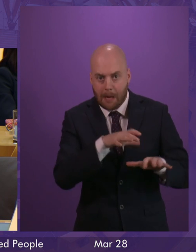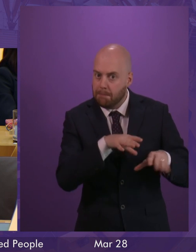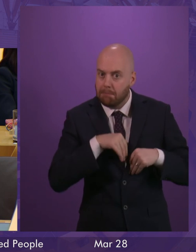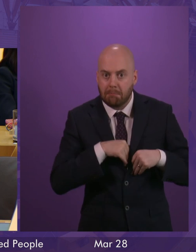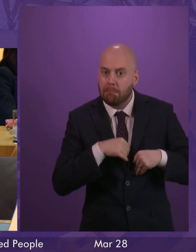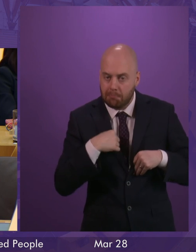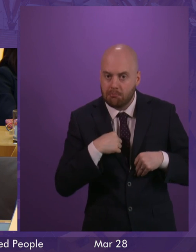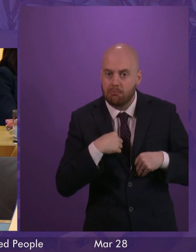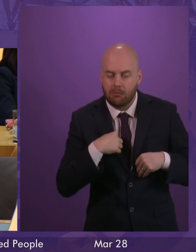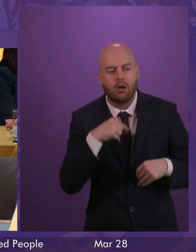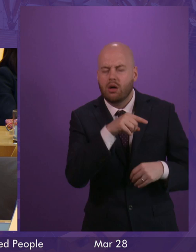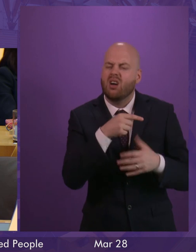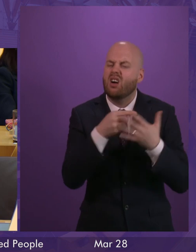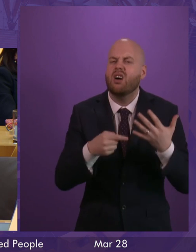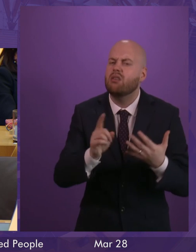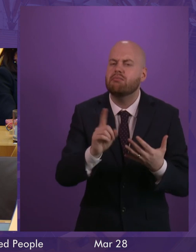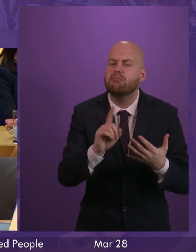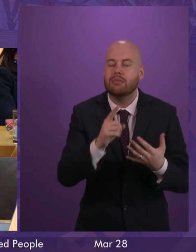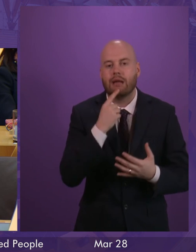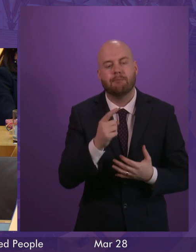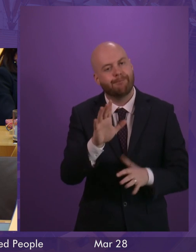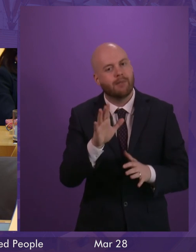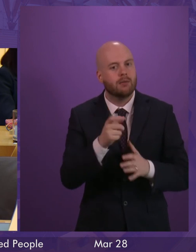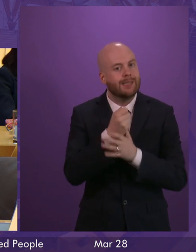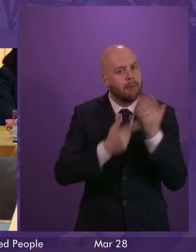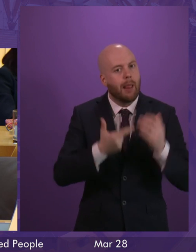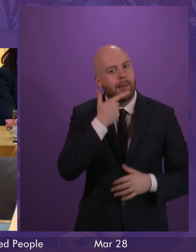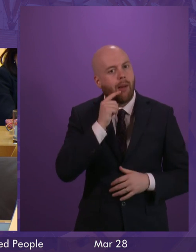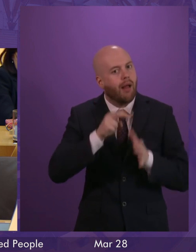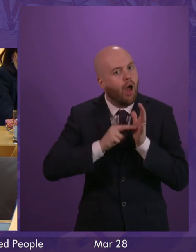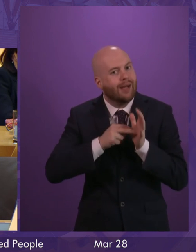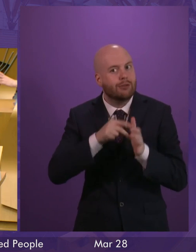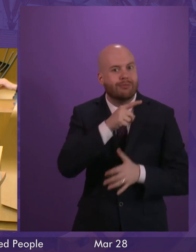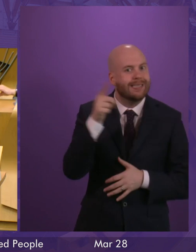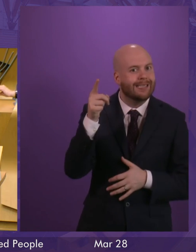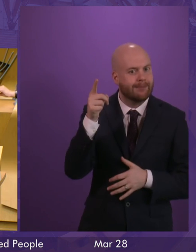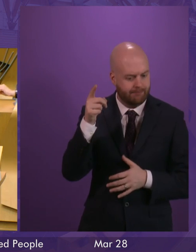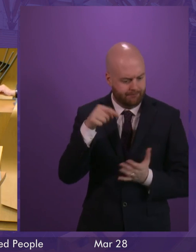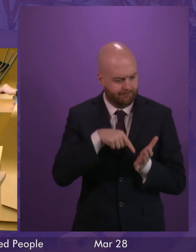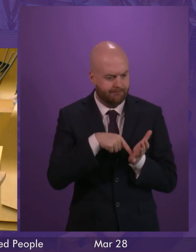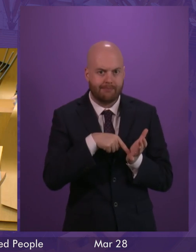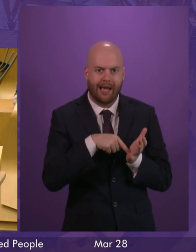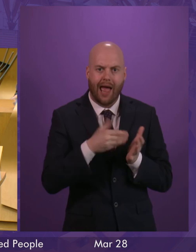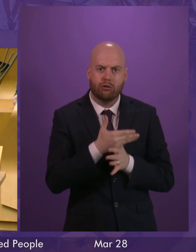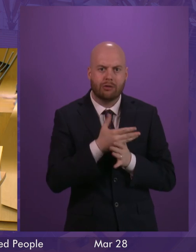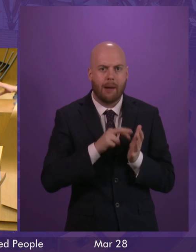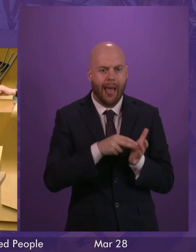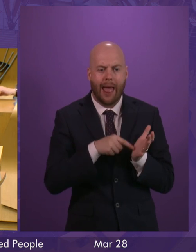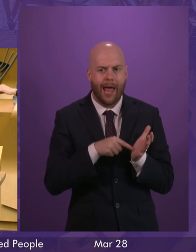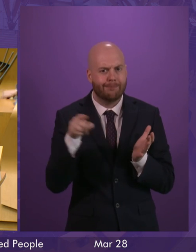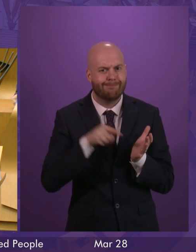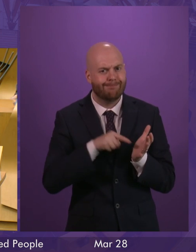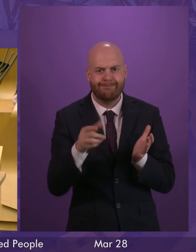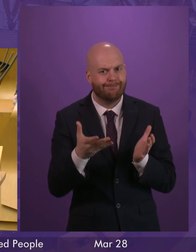raised some concerns of disabled people's organisations and disabled people in relation to the action plan. This government strongly believes in co-production.